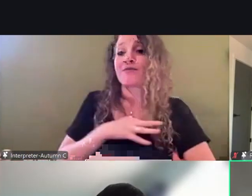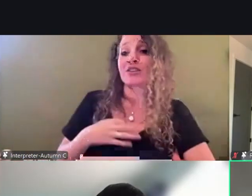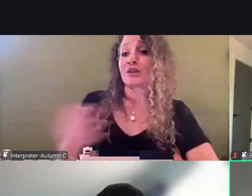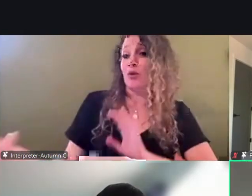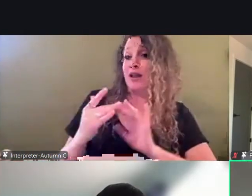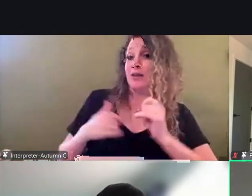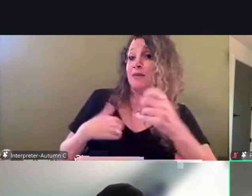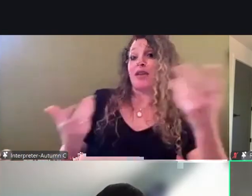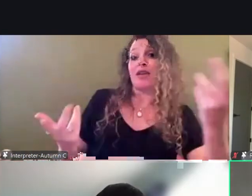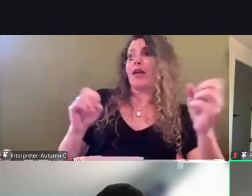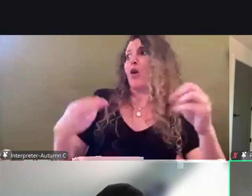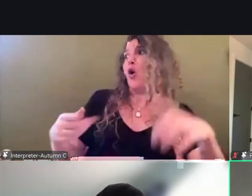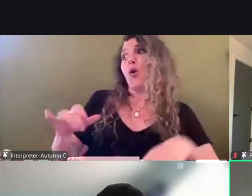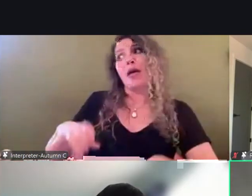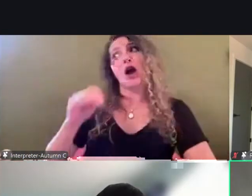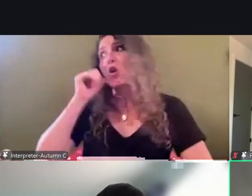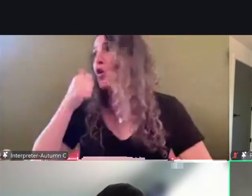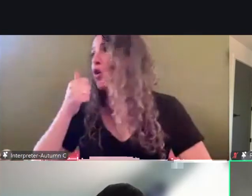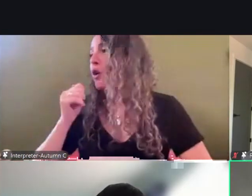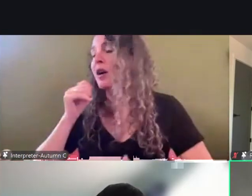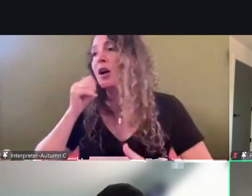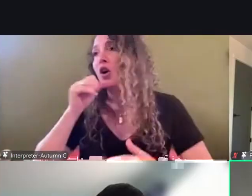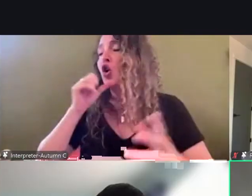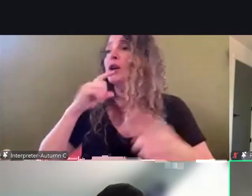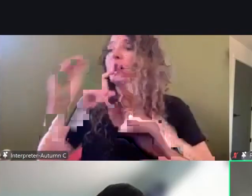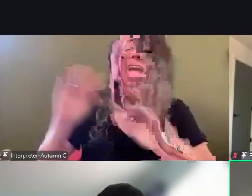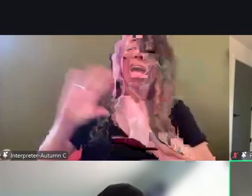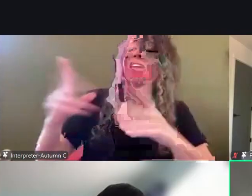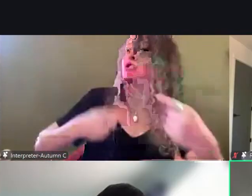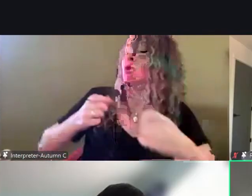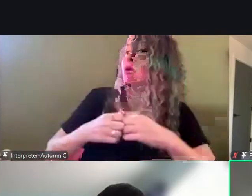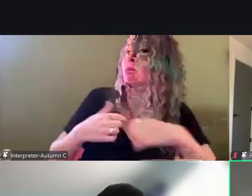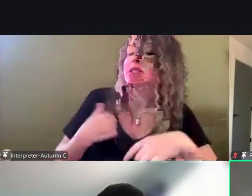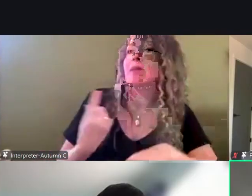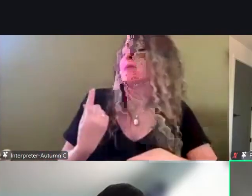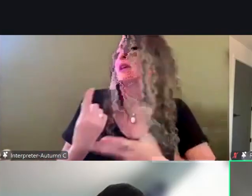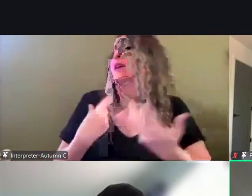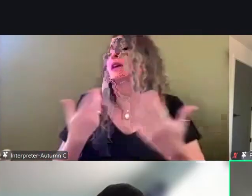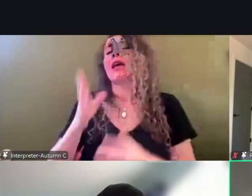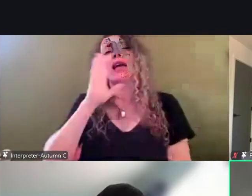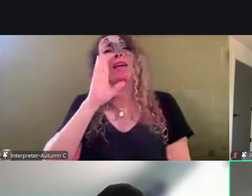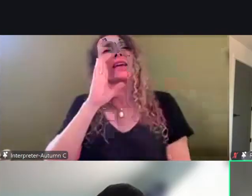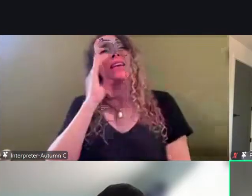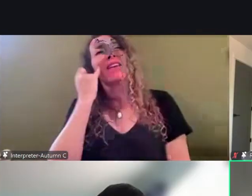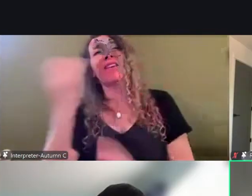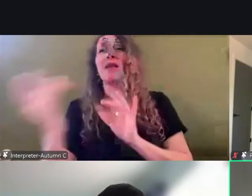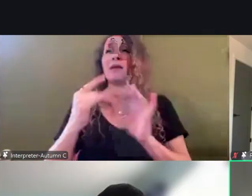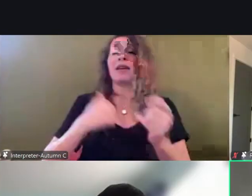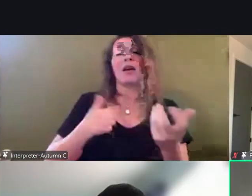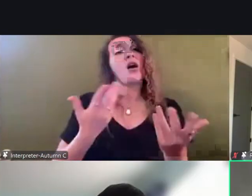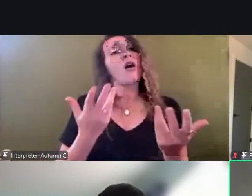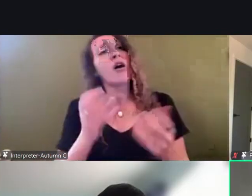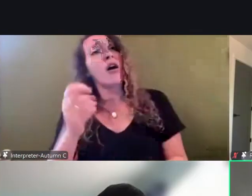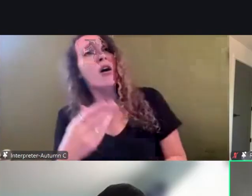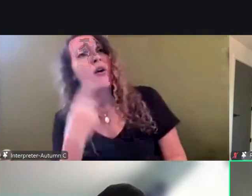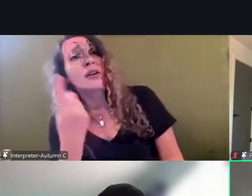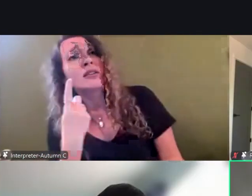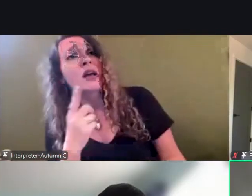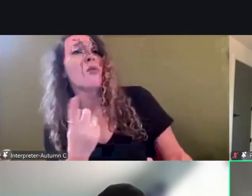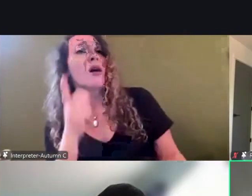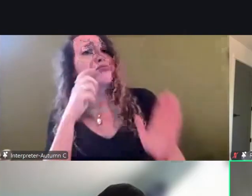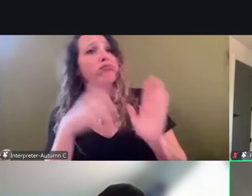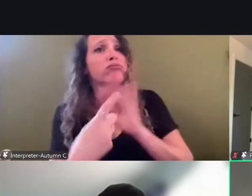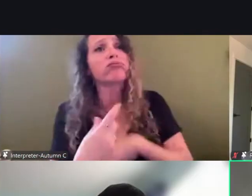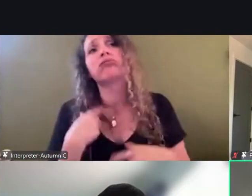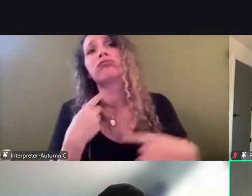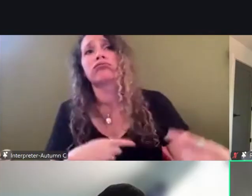to me and it's like, oh, this girl's obviously struggling with something. And if they were to reach out directly, that would make me feel a lot more comfortable. Like, oh, someone is noticing I am struggling and